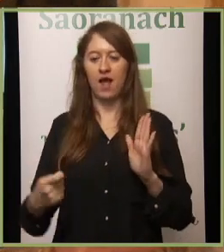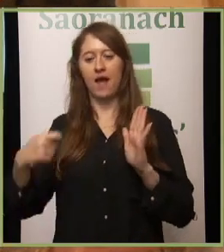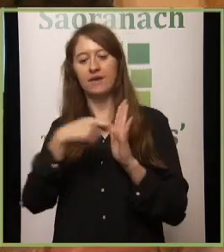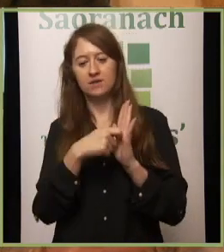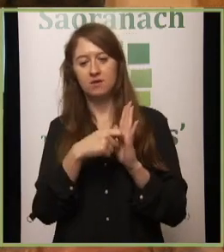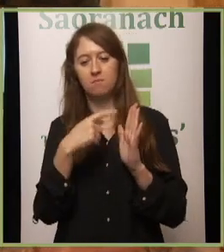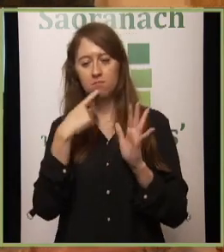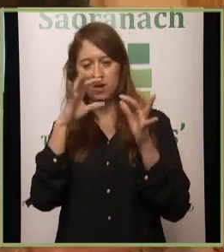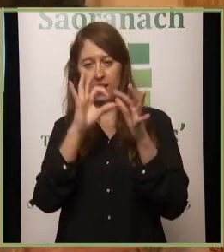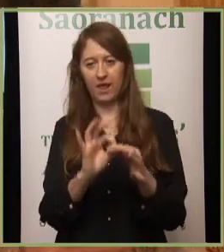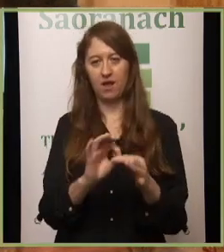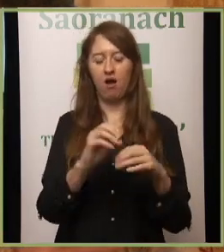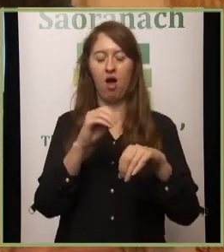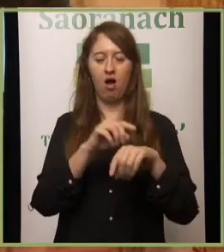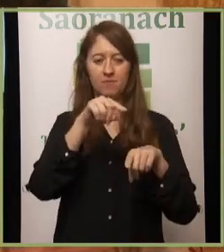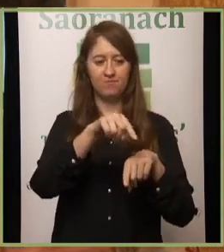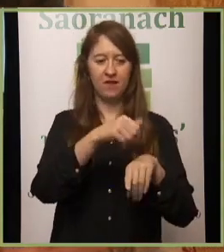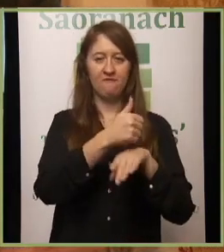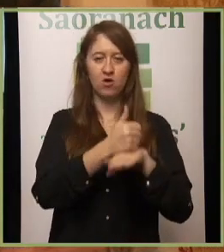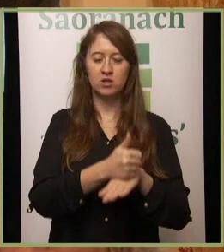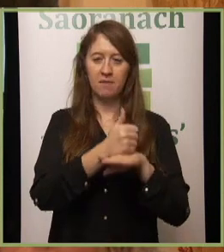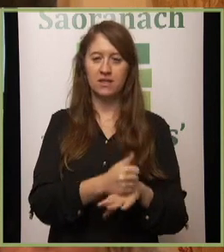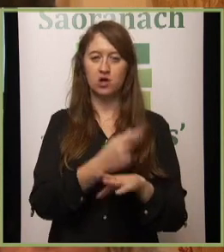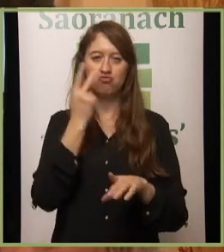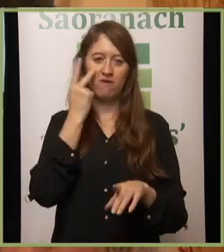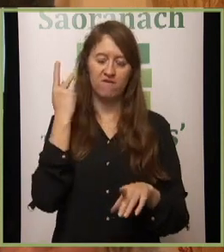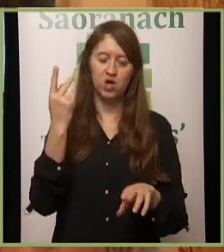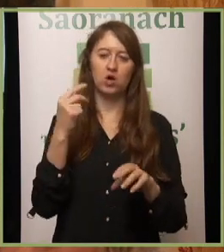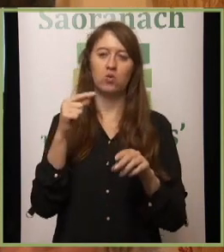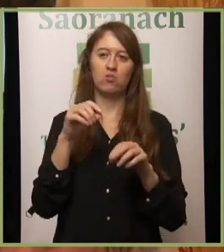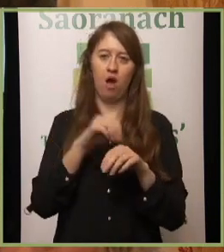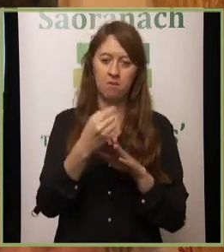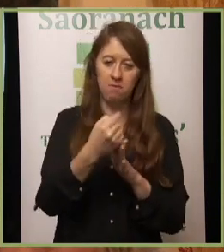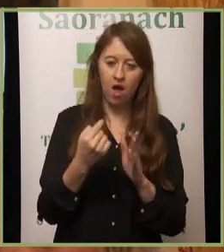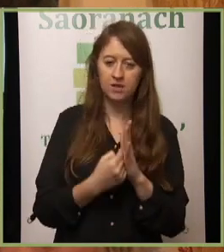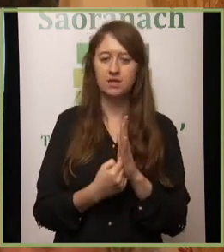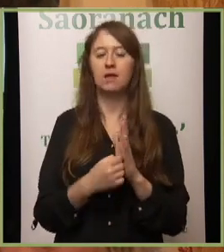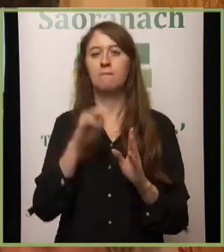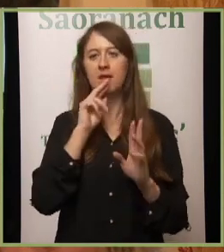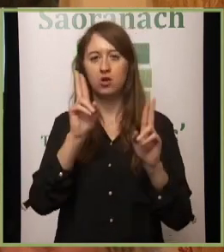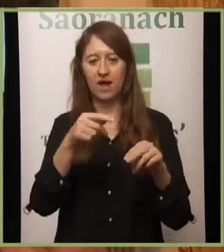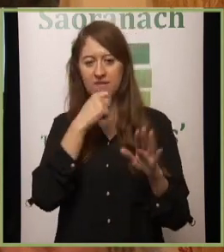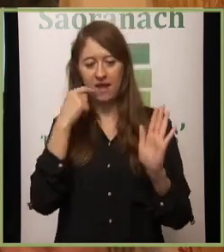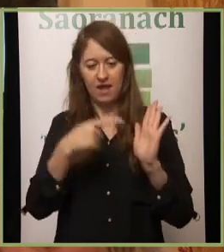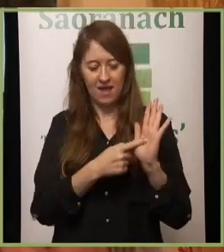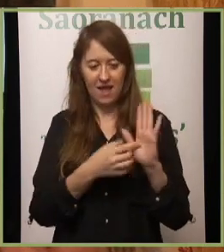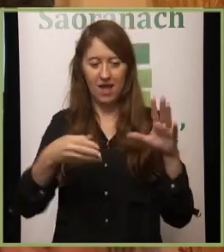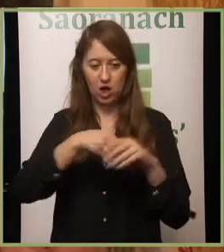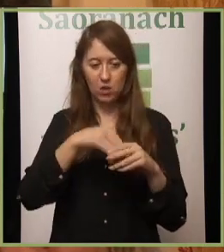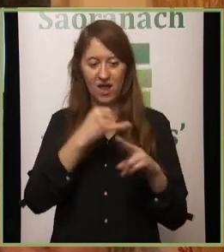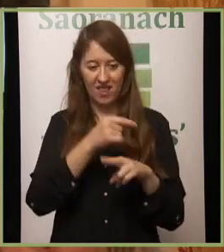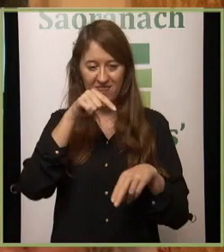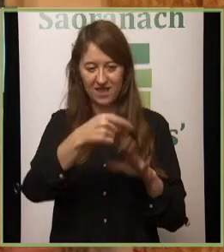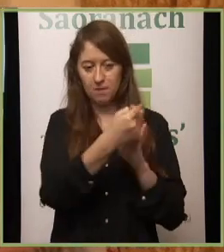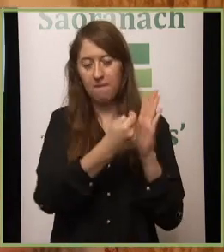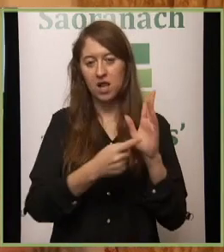the one on the fundamental review of policy. In other words, that you would say, as part of this policy review, the state should ensure